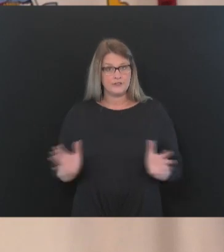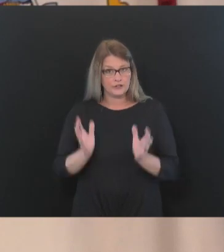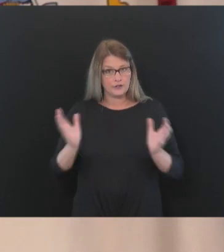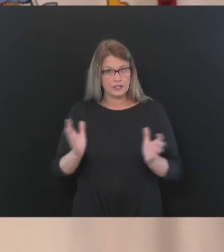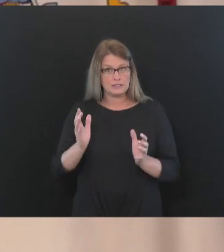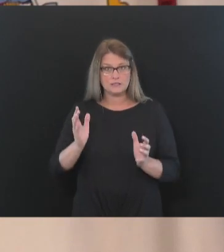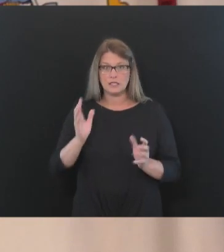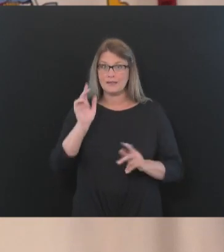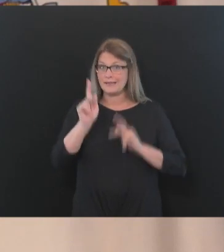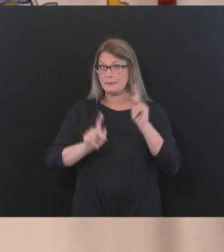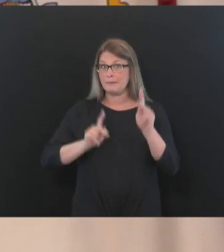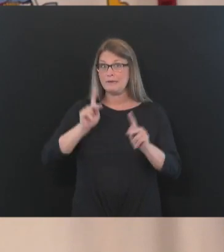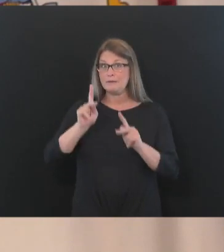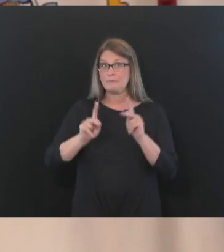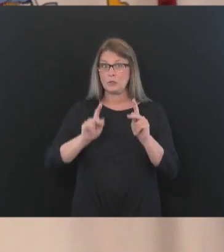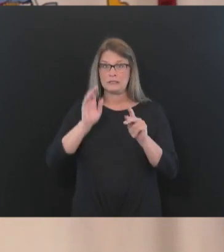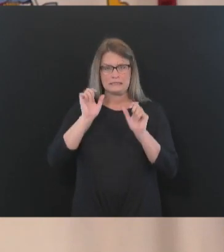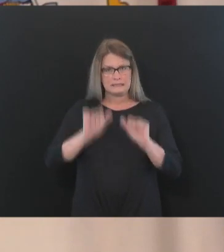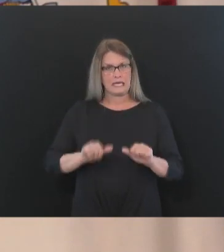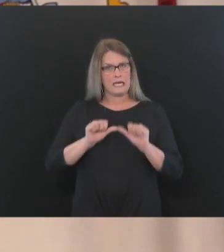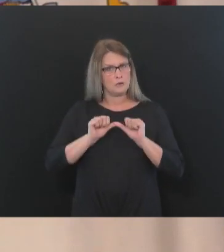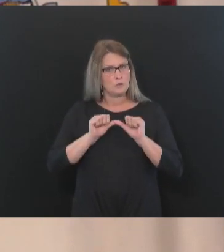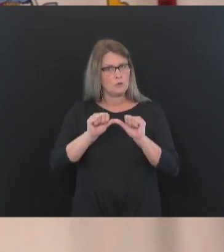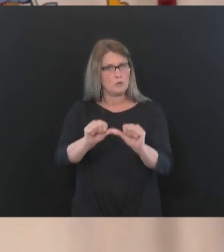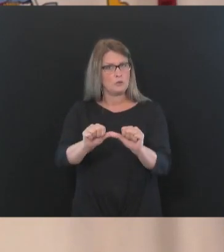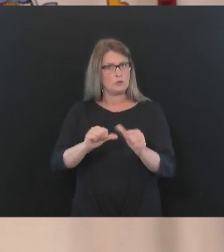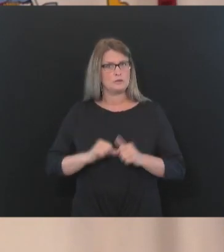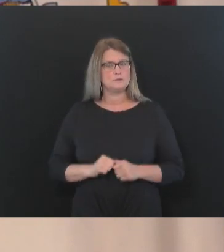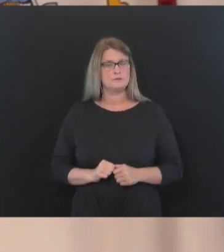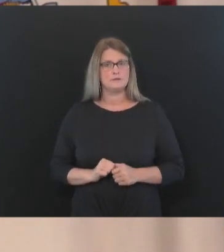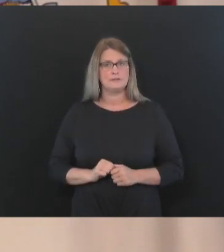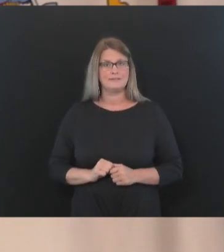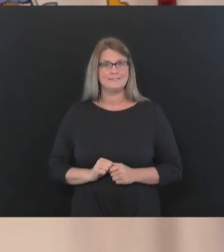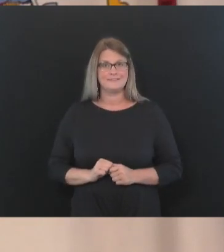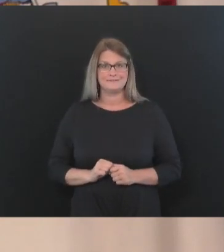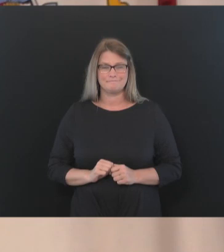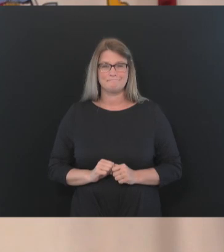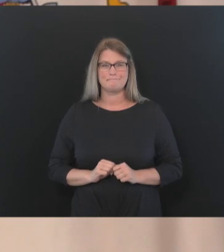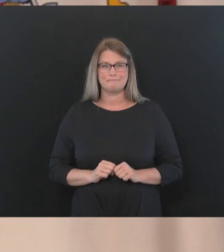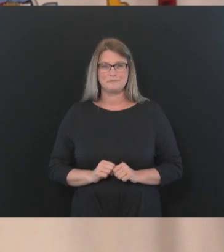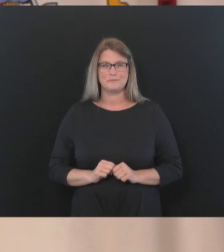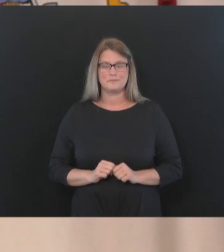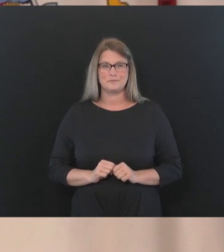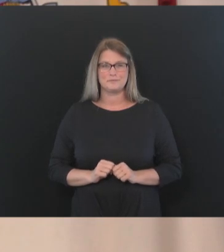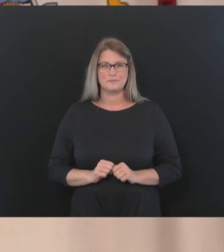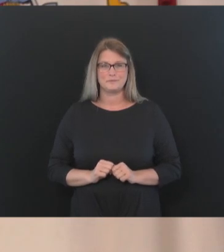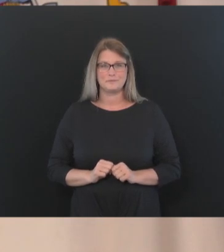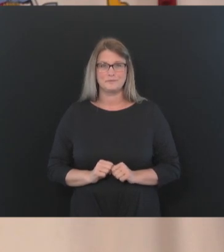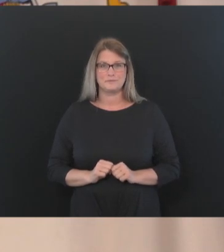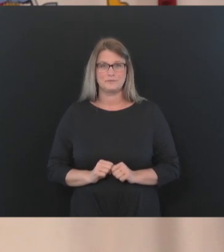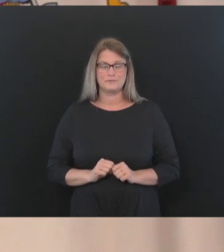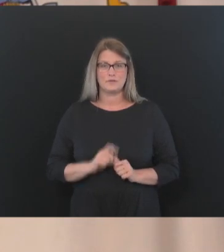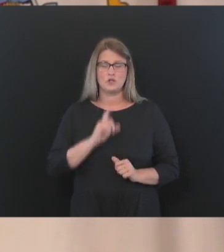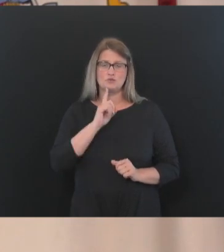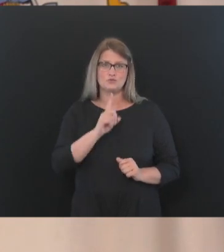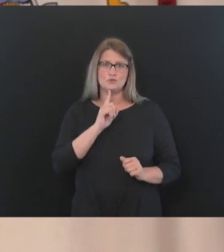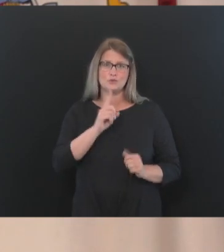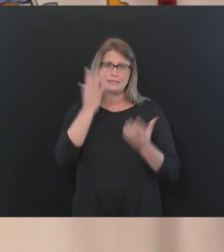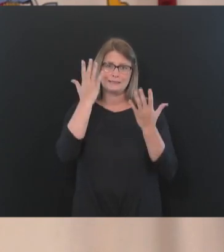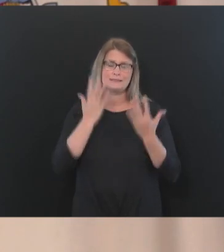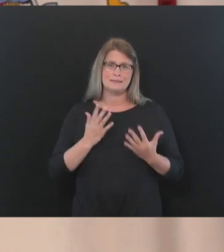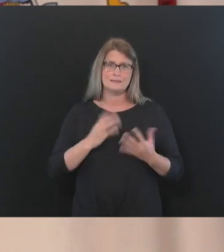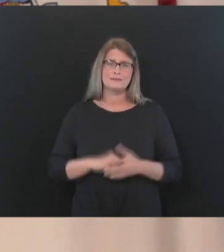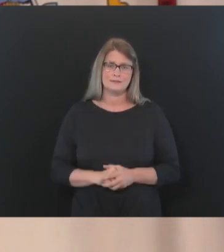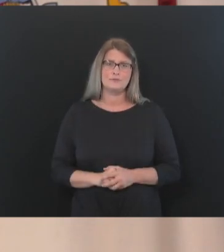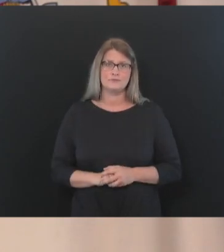to stay the course, because it's truly devastating.